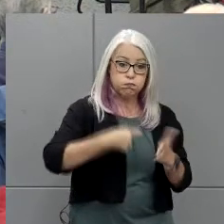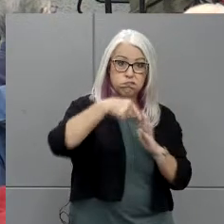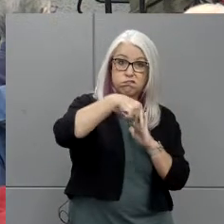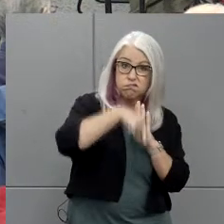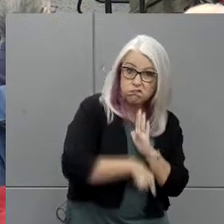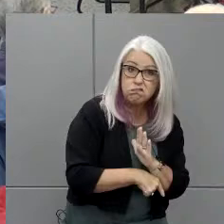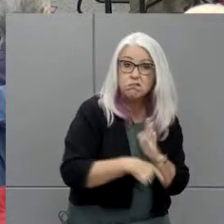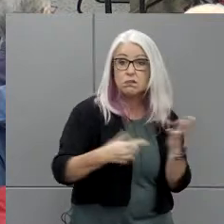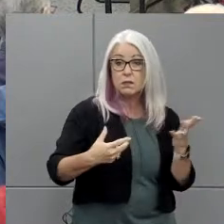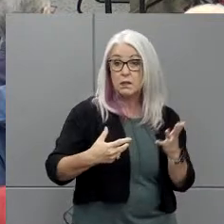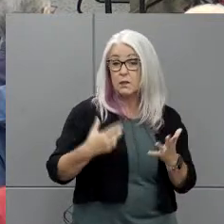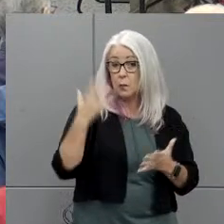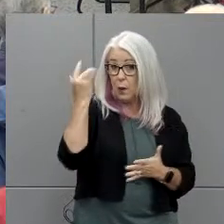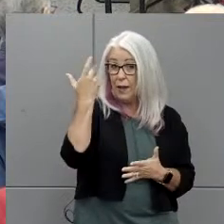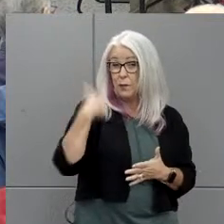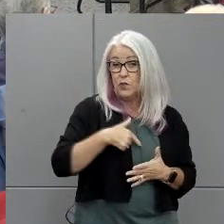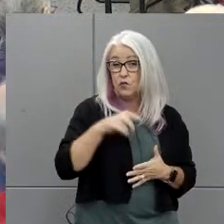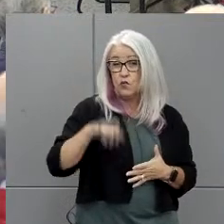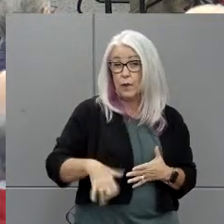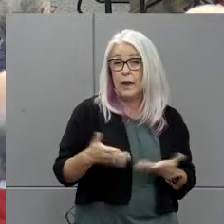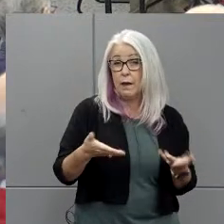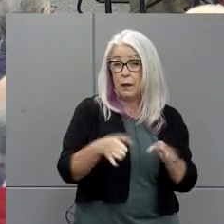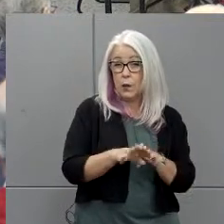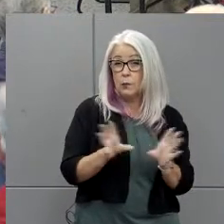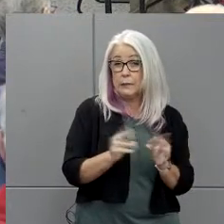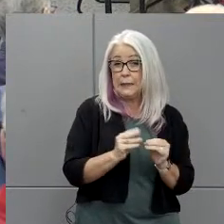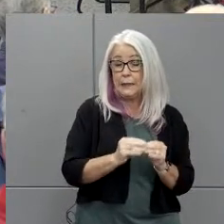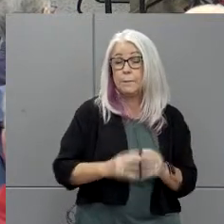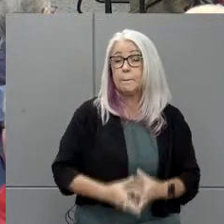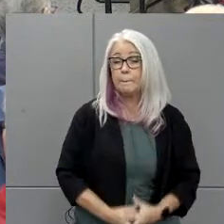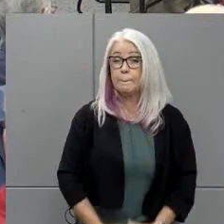the rationale for it.